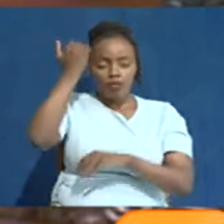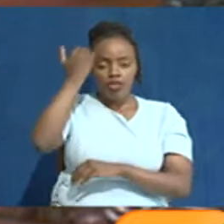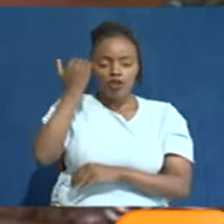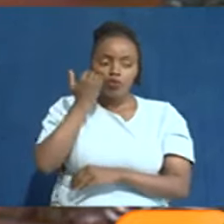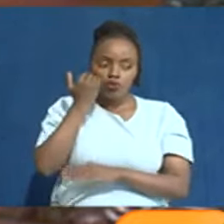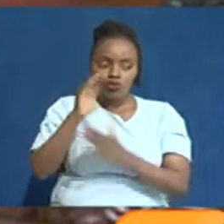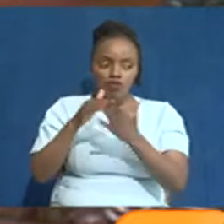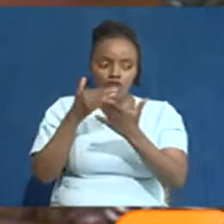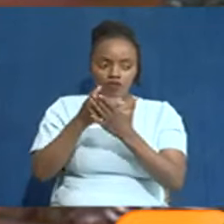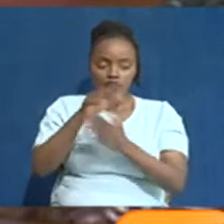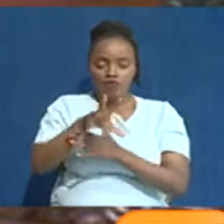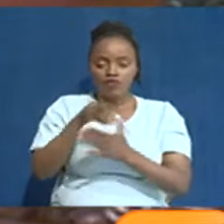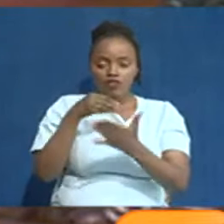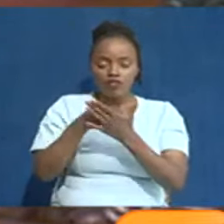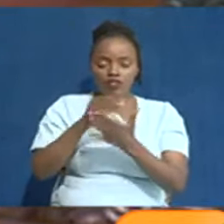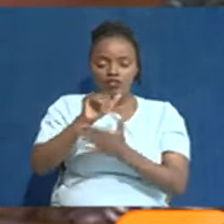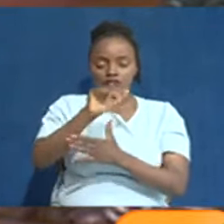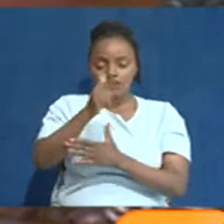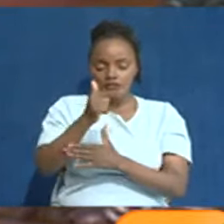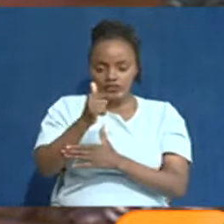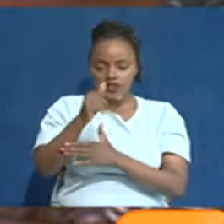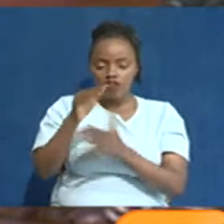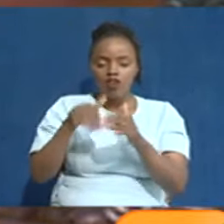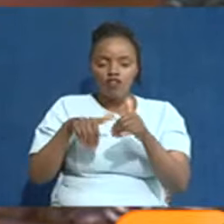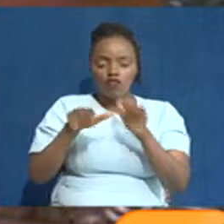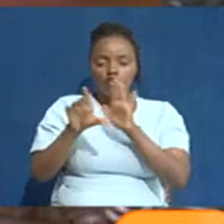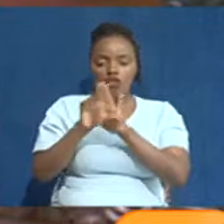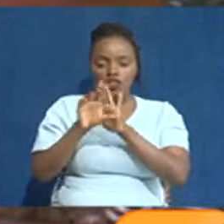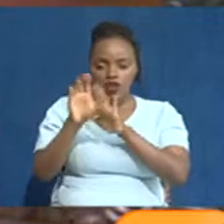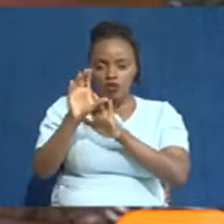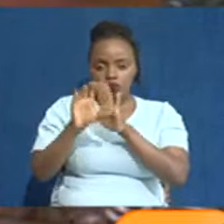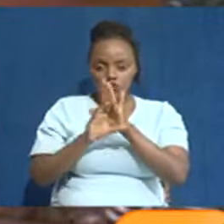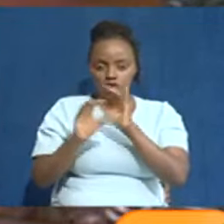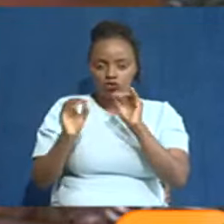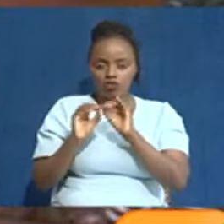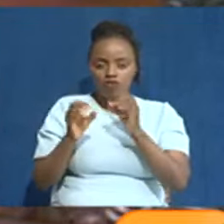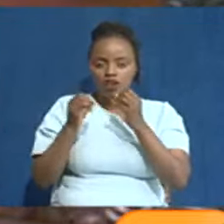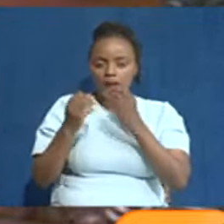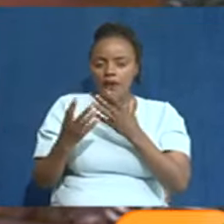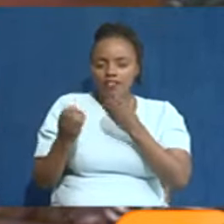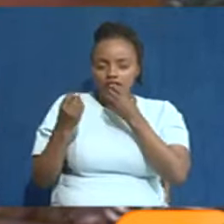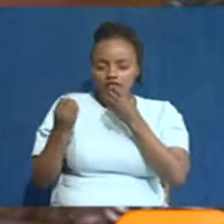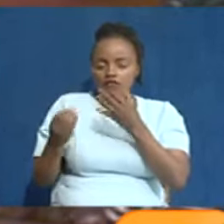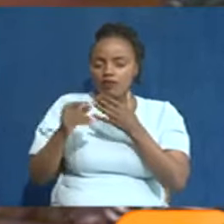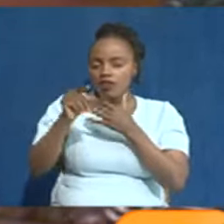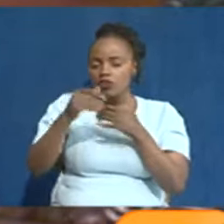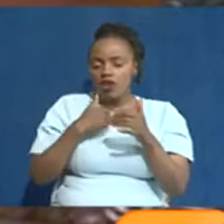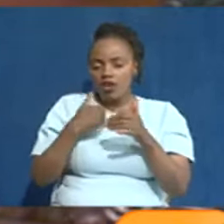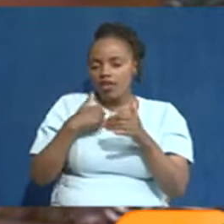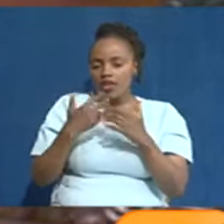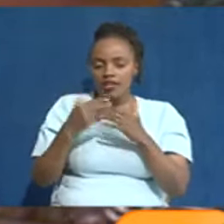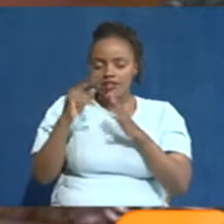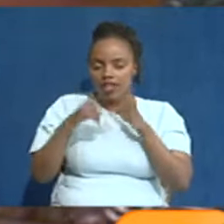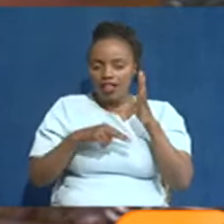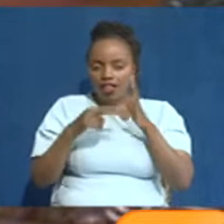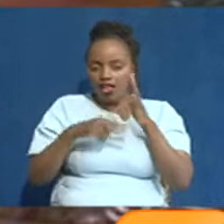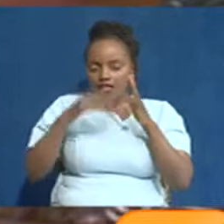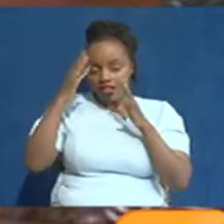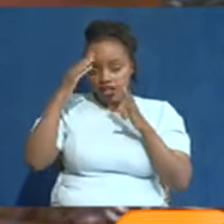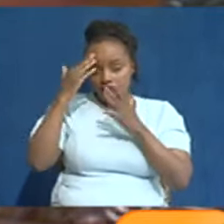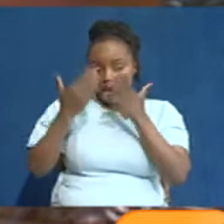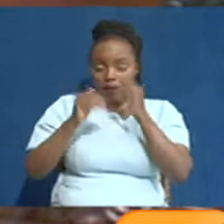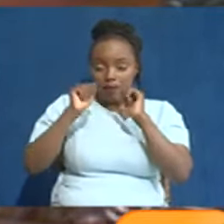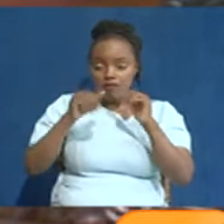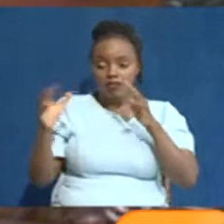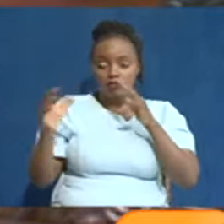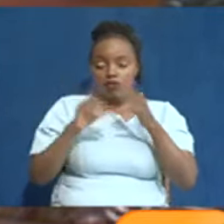found Finance Act of 2023 unconstitutional, how much details of the law had you consumed? You might argue